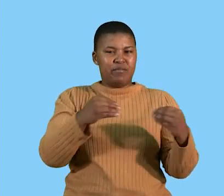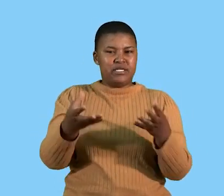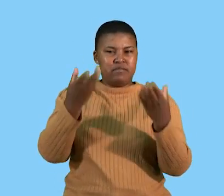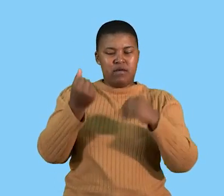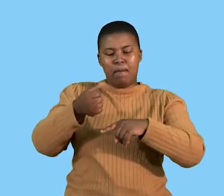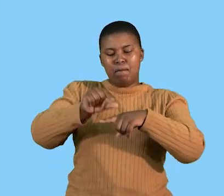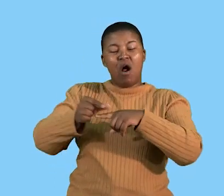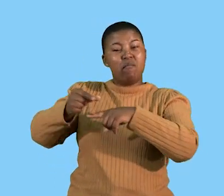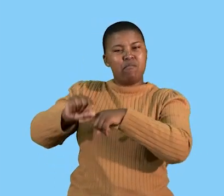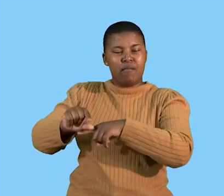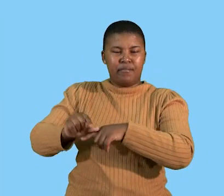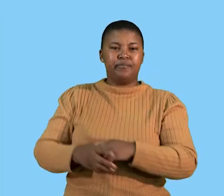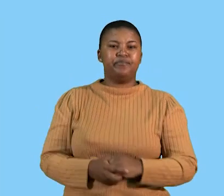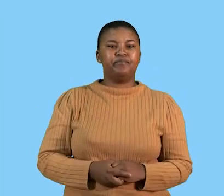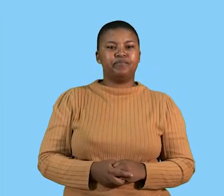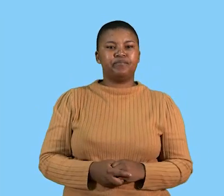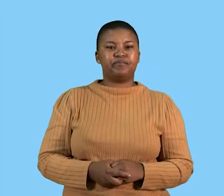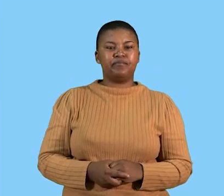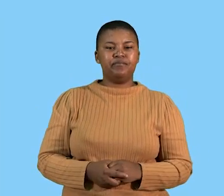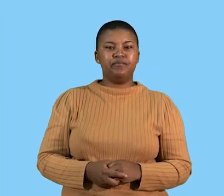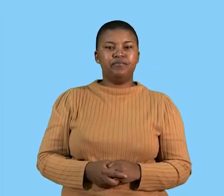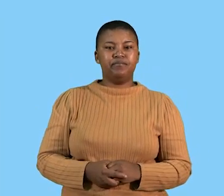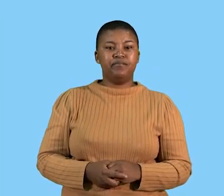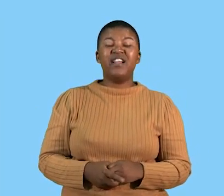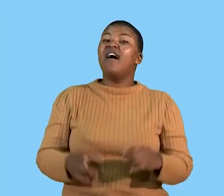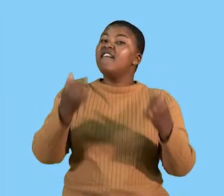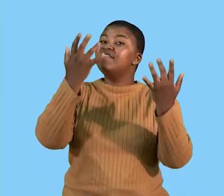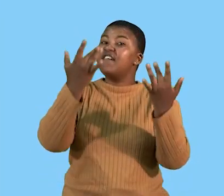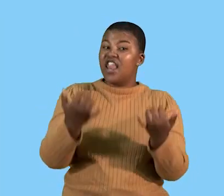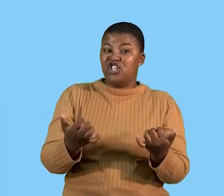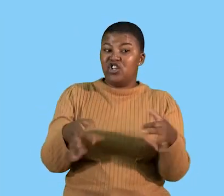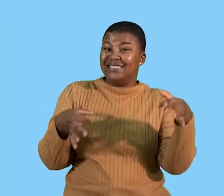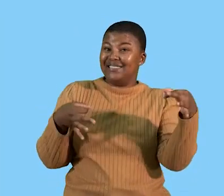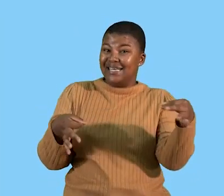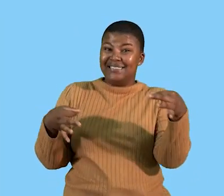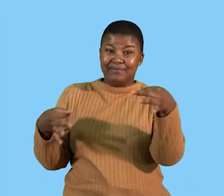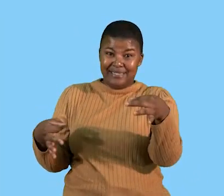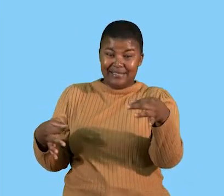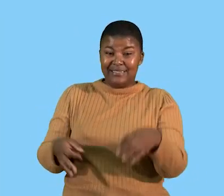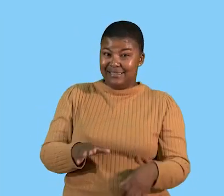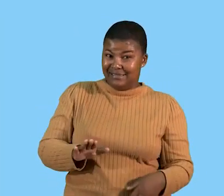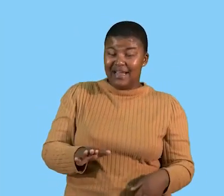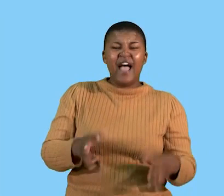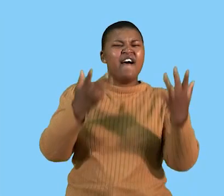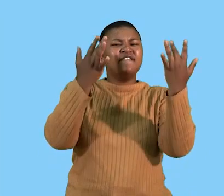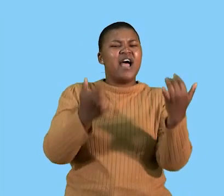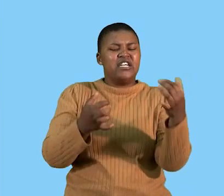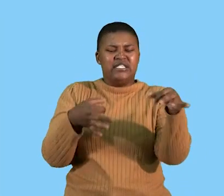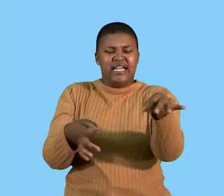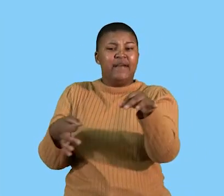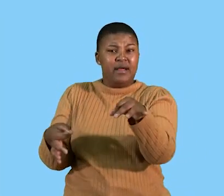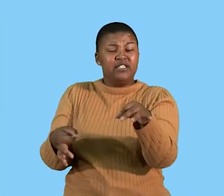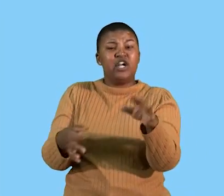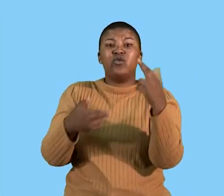profit. The last purpose we will look at is the financial statements. So it is the responsibility of the